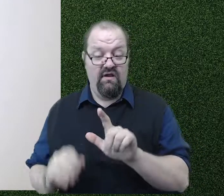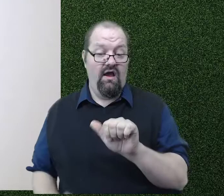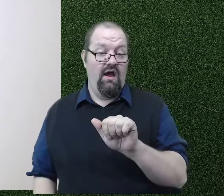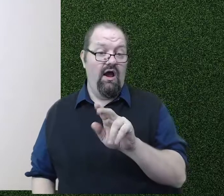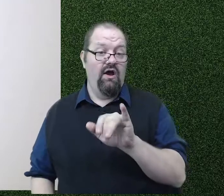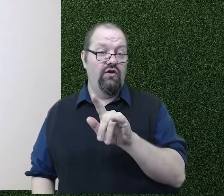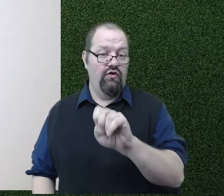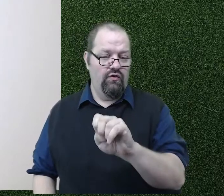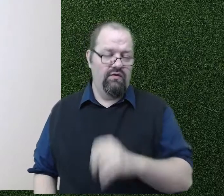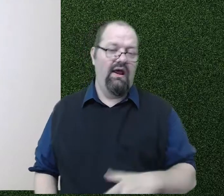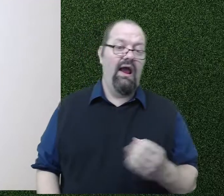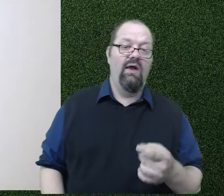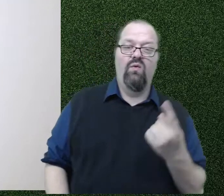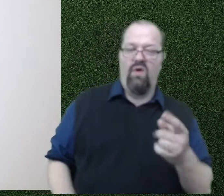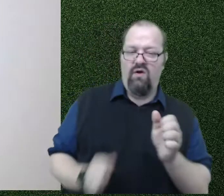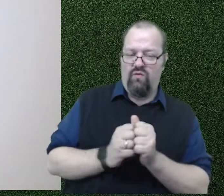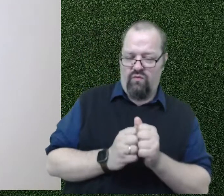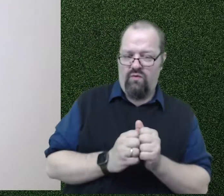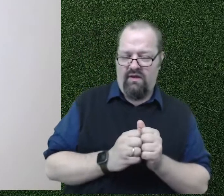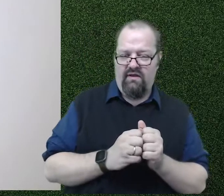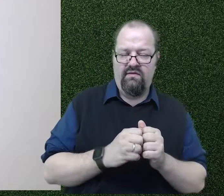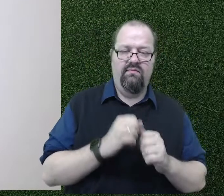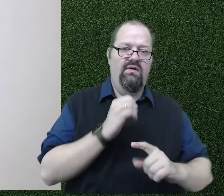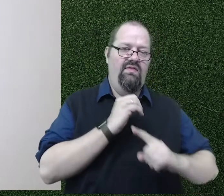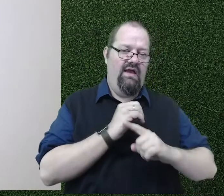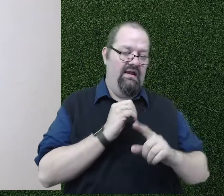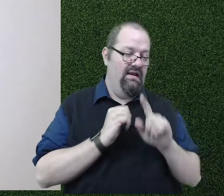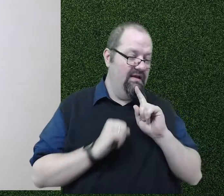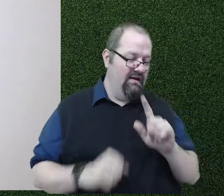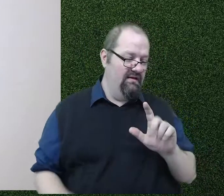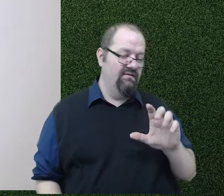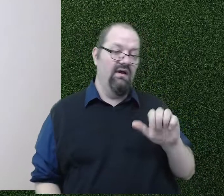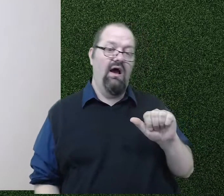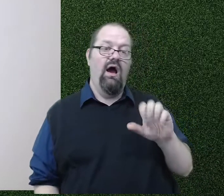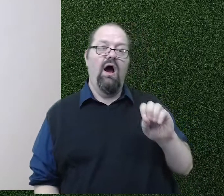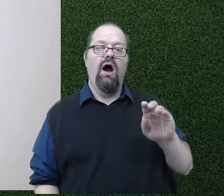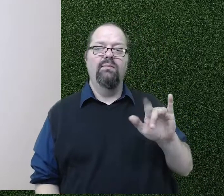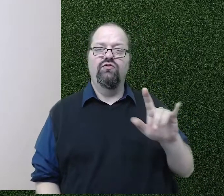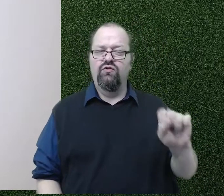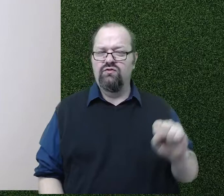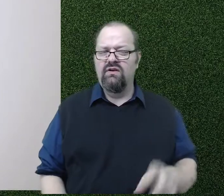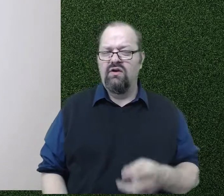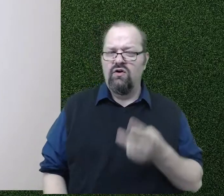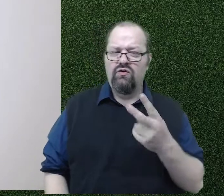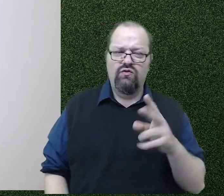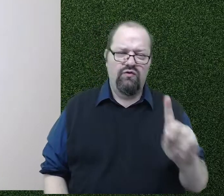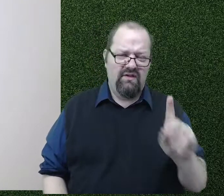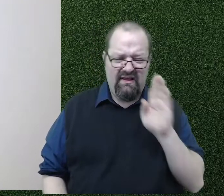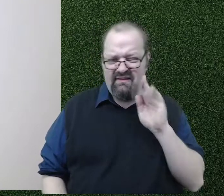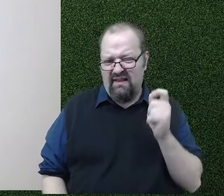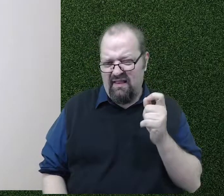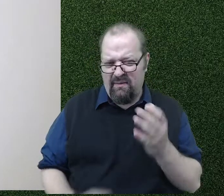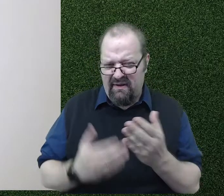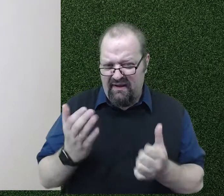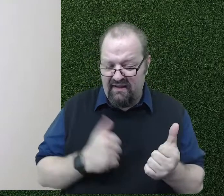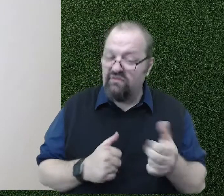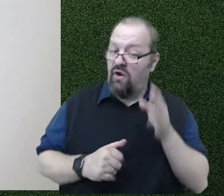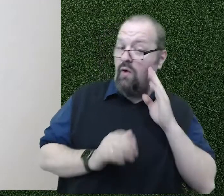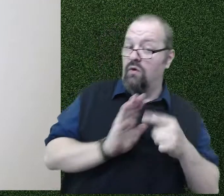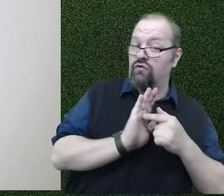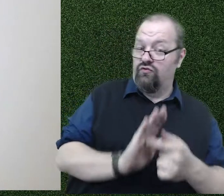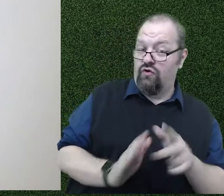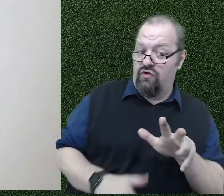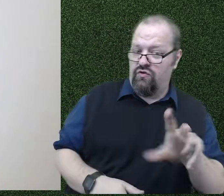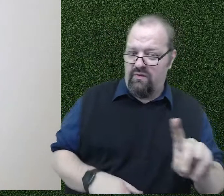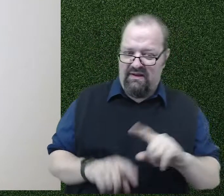3D. In 2D, we can visualize a little bit better what's going on by graphing it. So I just wanted to show you what